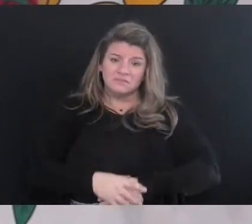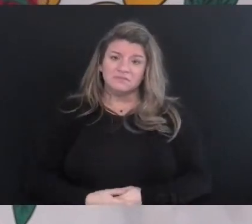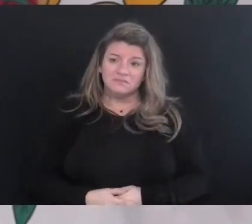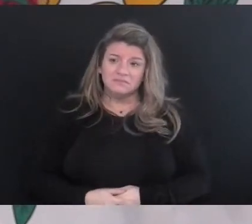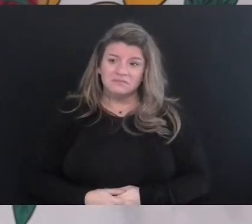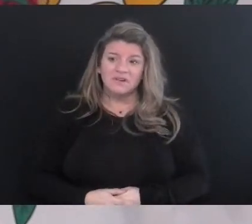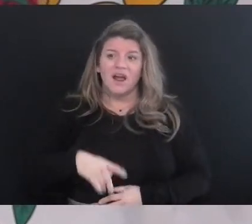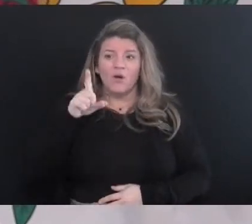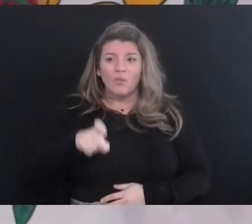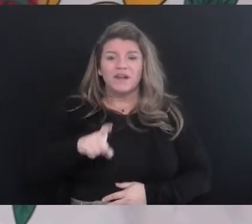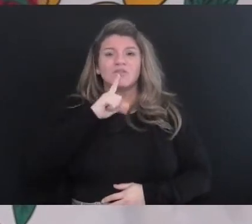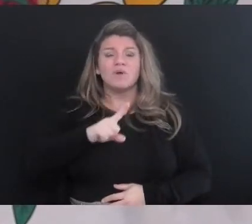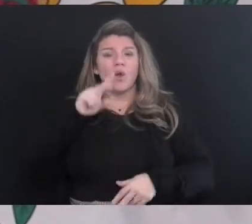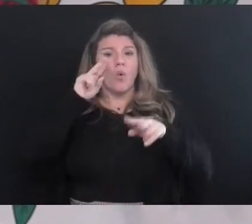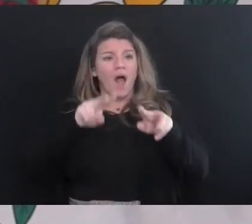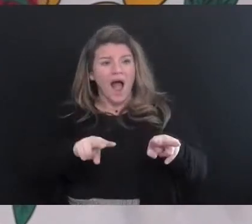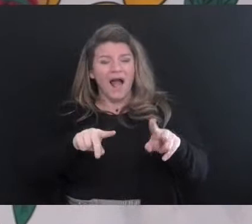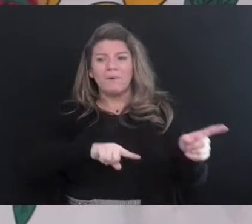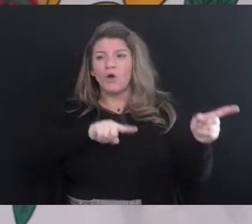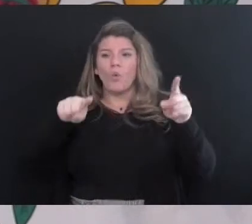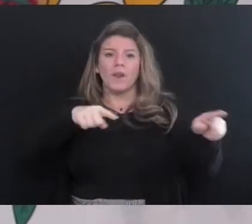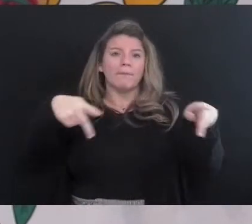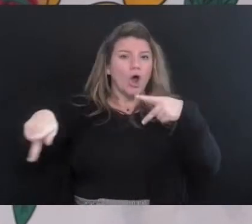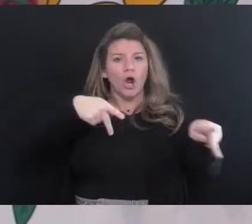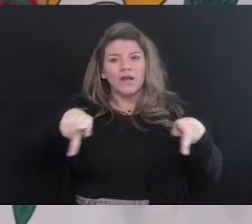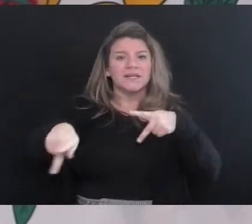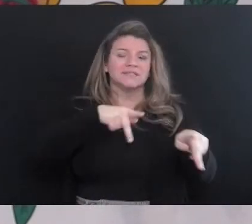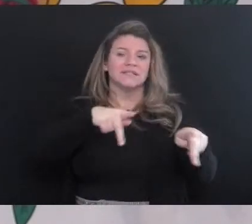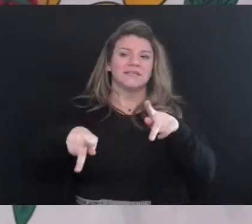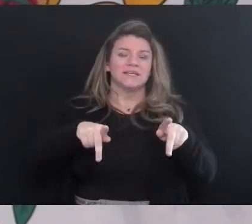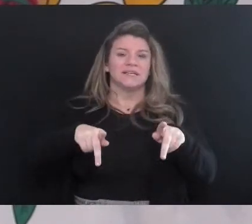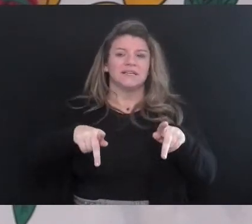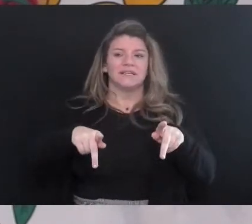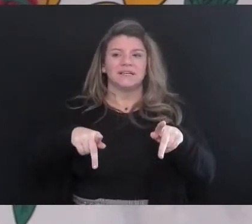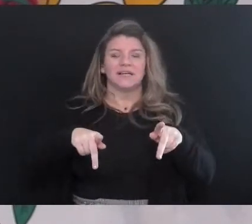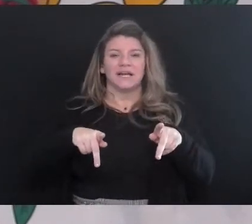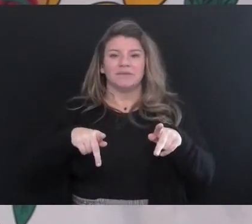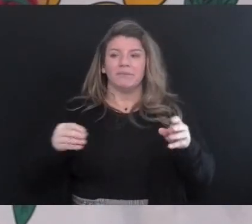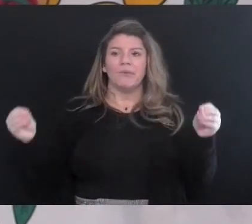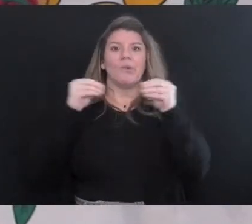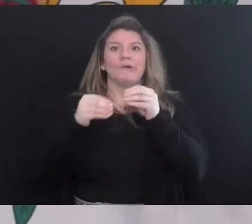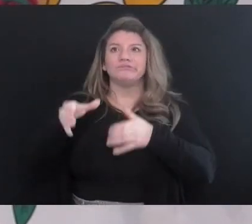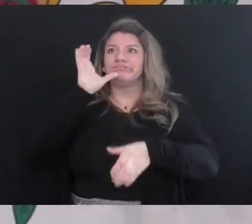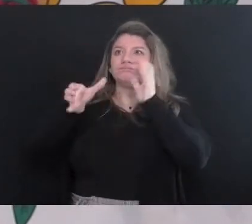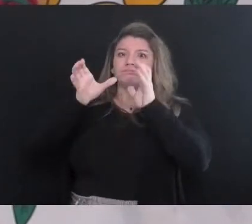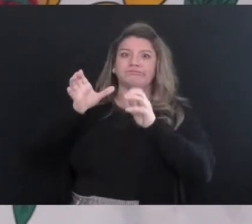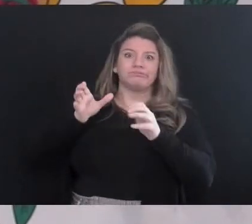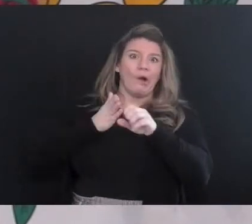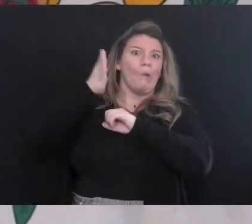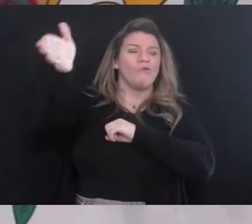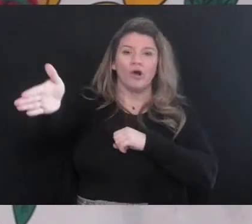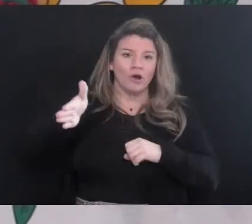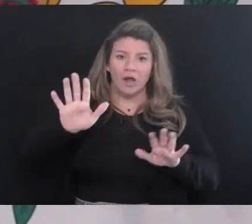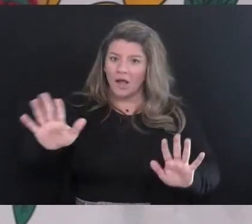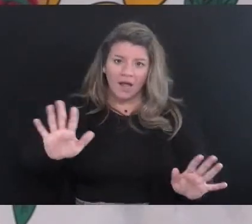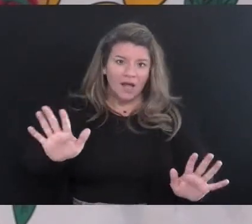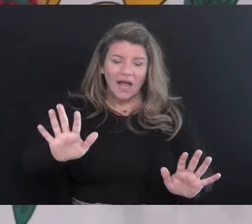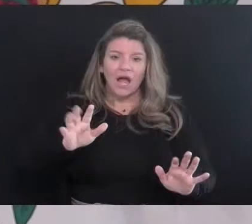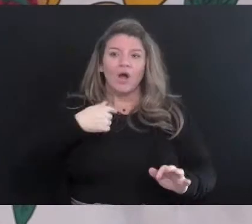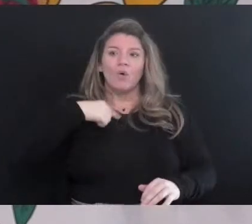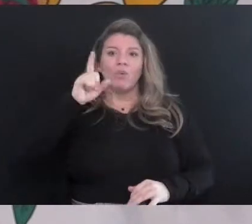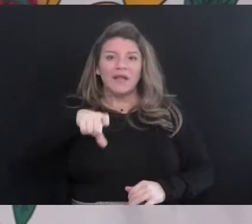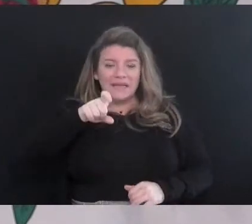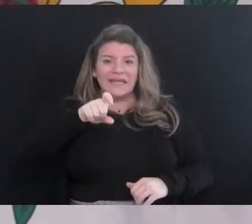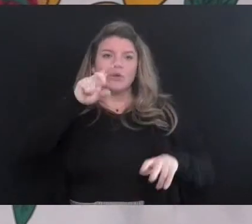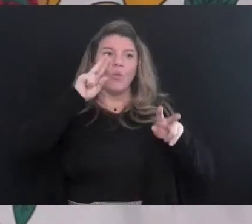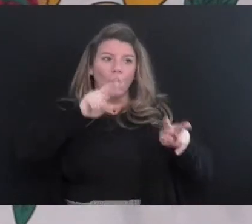we need to really watch about going to a party and getting overserved or whatever it may be. We absolutely need